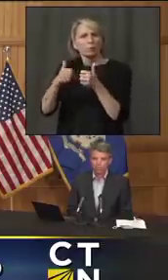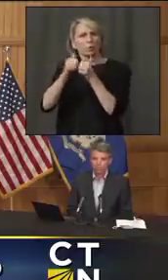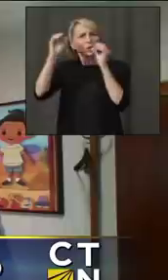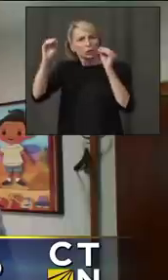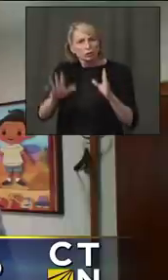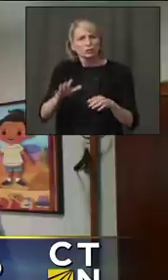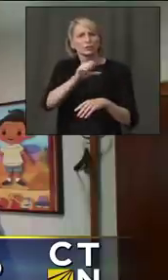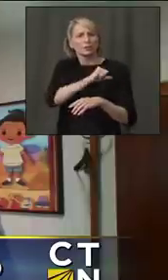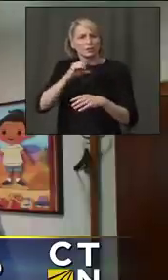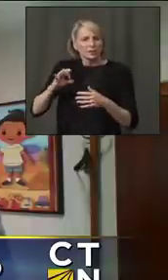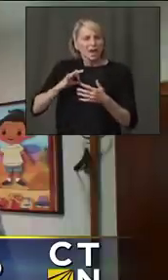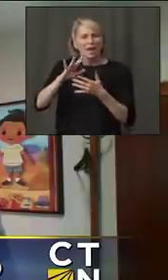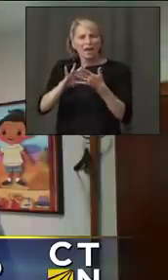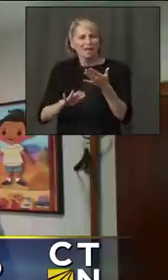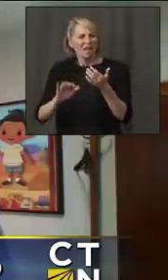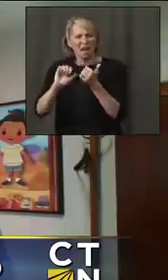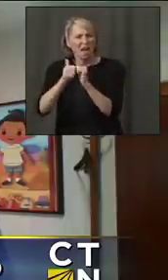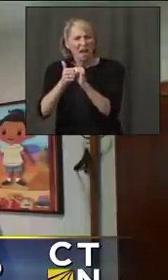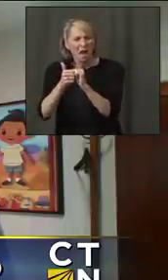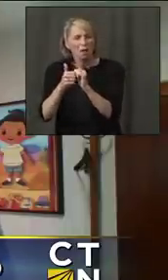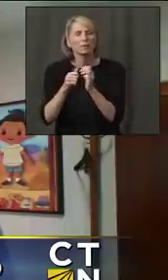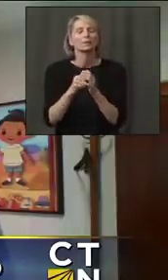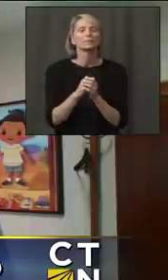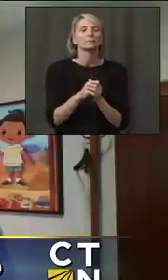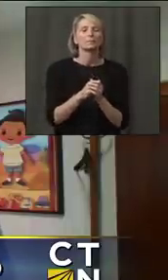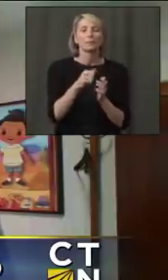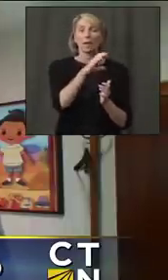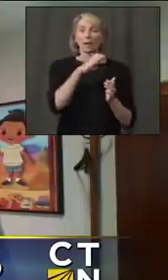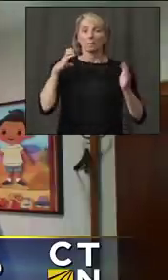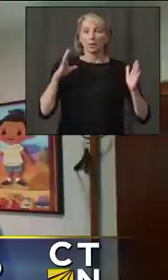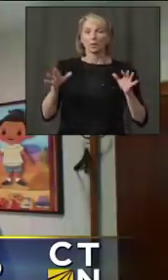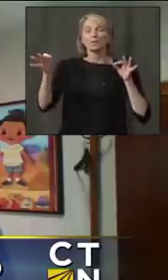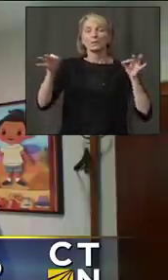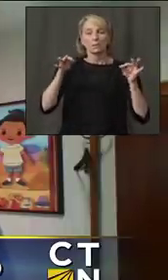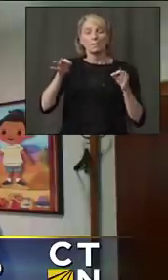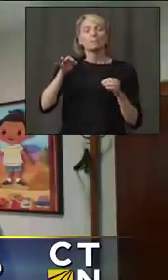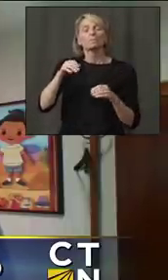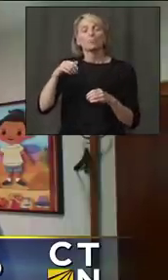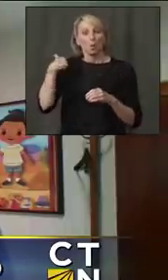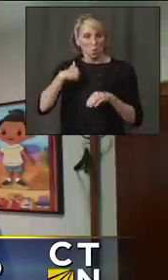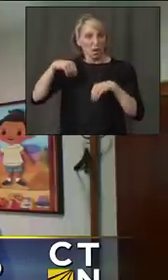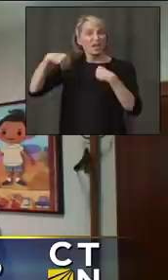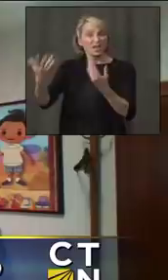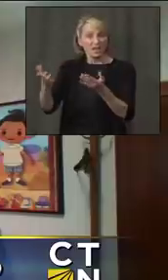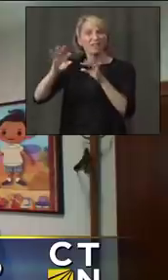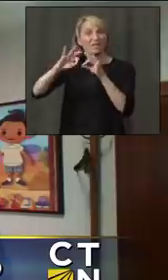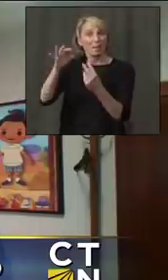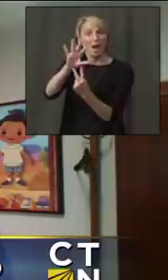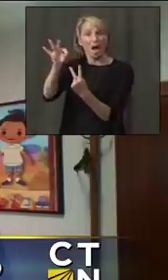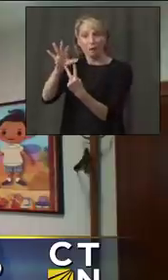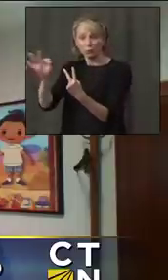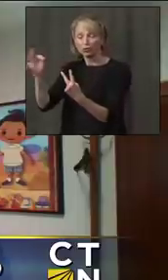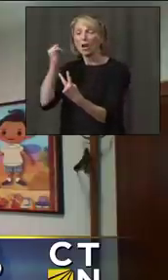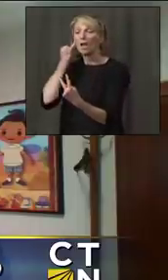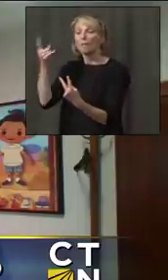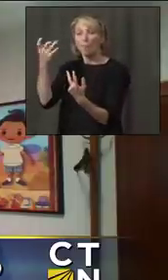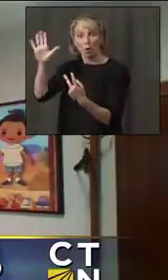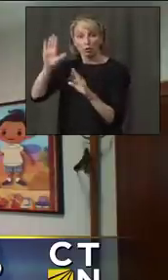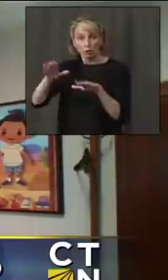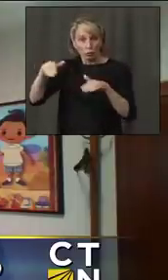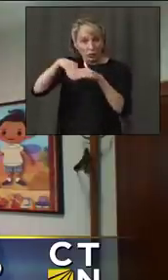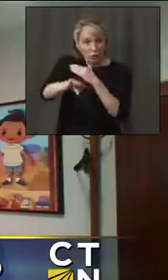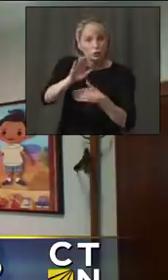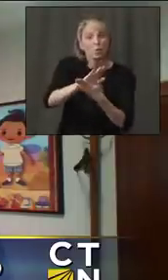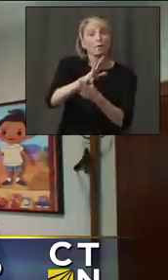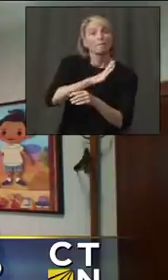Yes, the option for families to continue with remote learning, if that's what they feel most comfortable with for their children, will